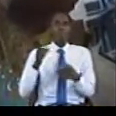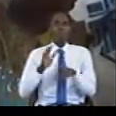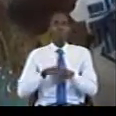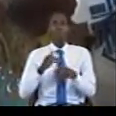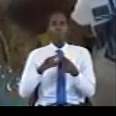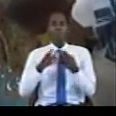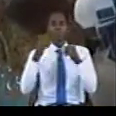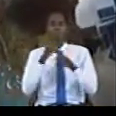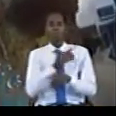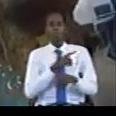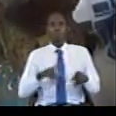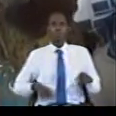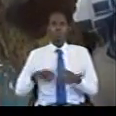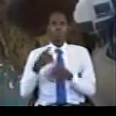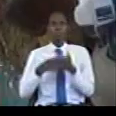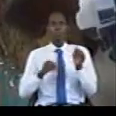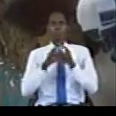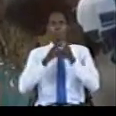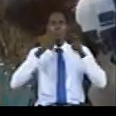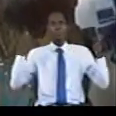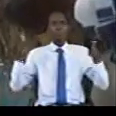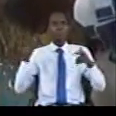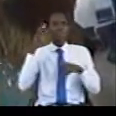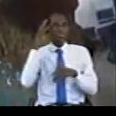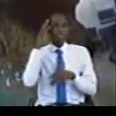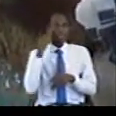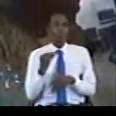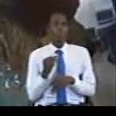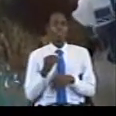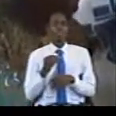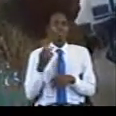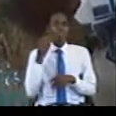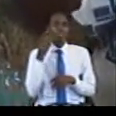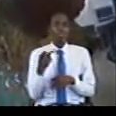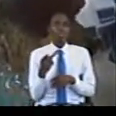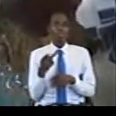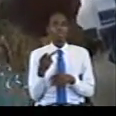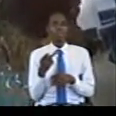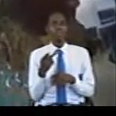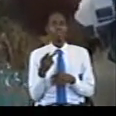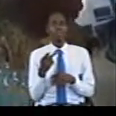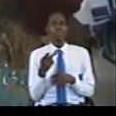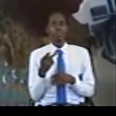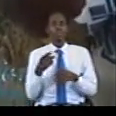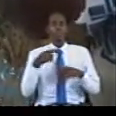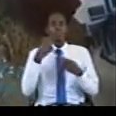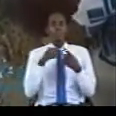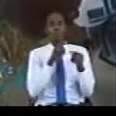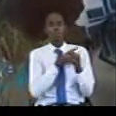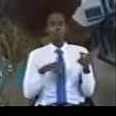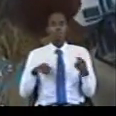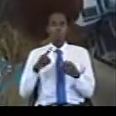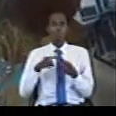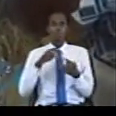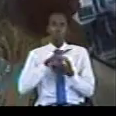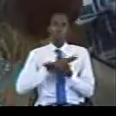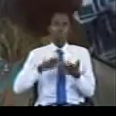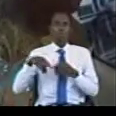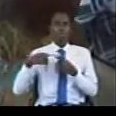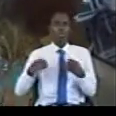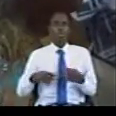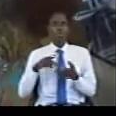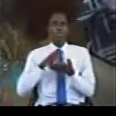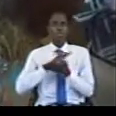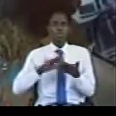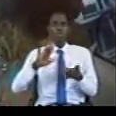a great experience. You have purity through that sanctification. Tell him to purify your heart, purify your